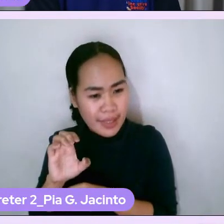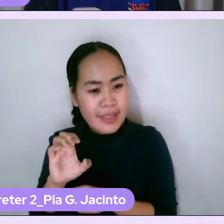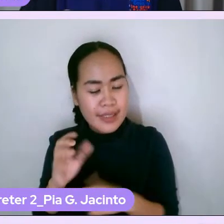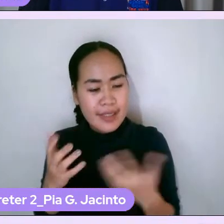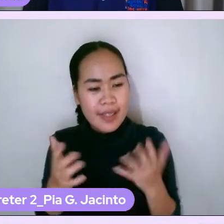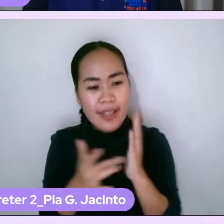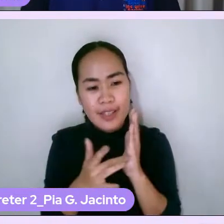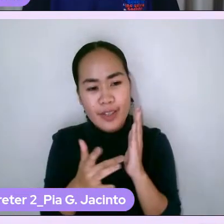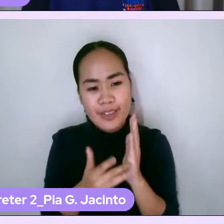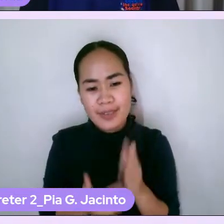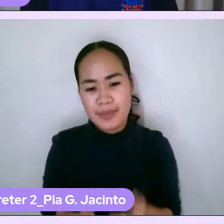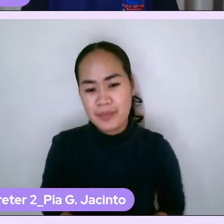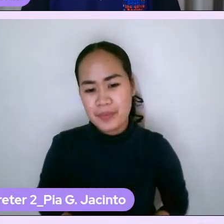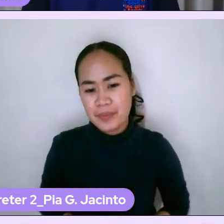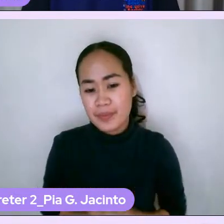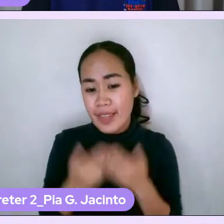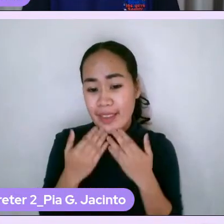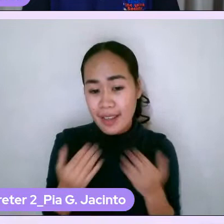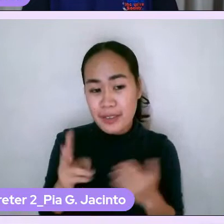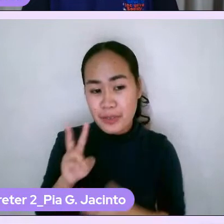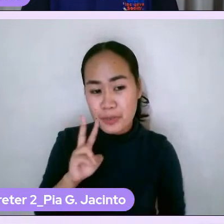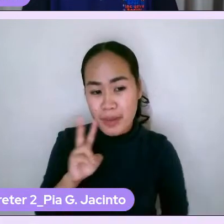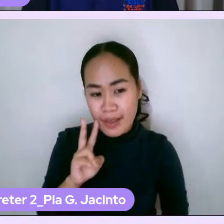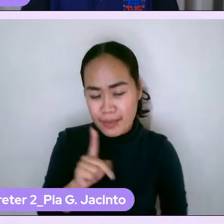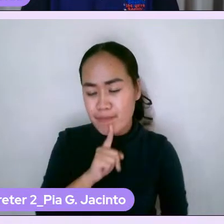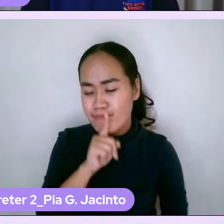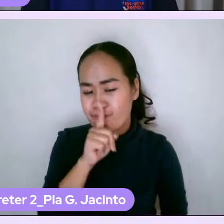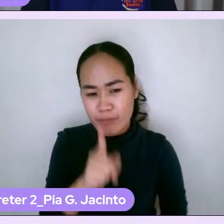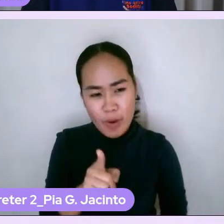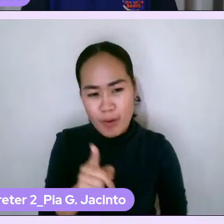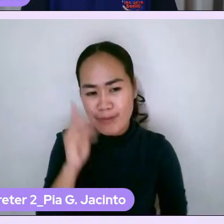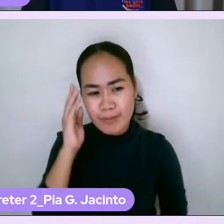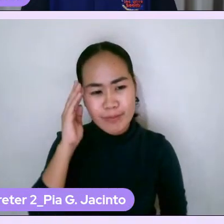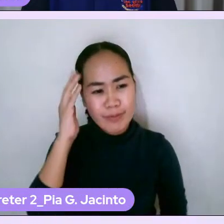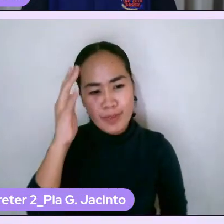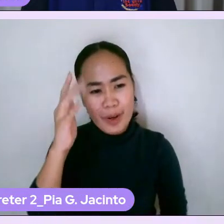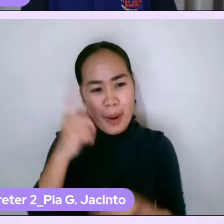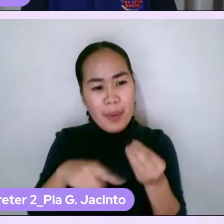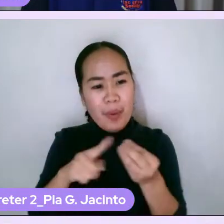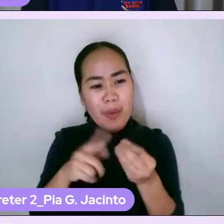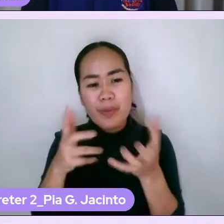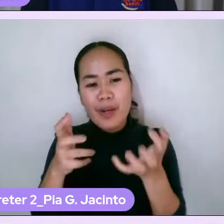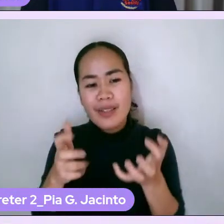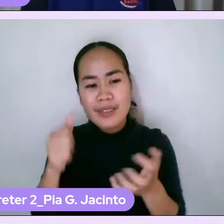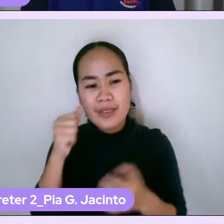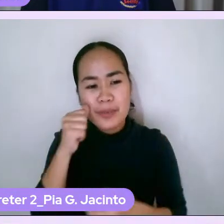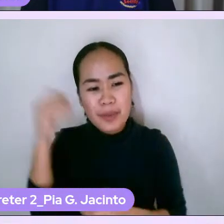Thank you, Ms. Van. We look forward to having more women sa field ng space tech.